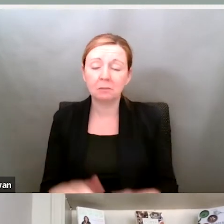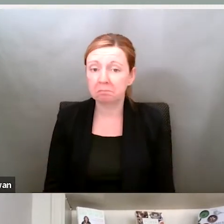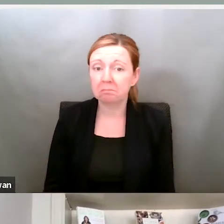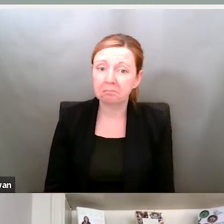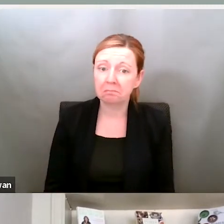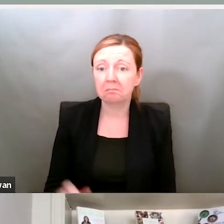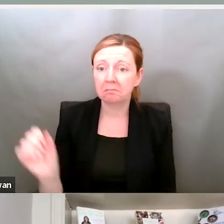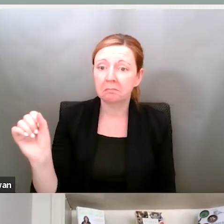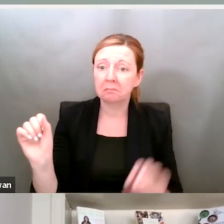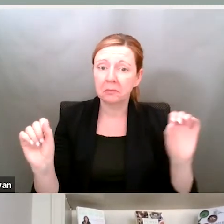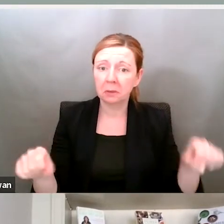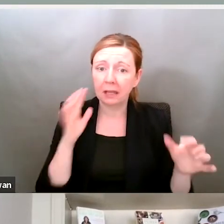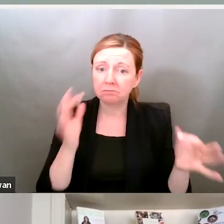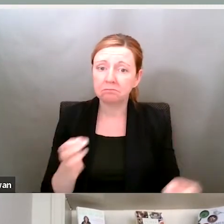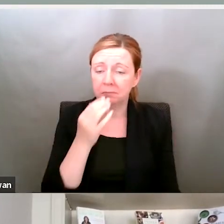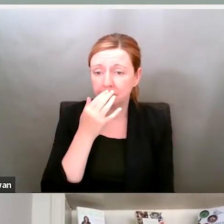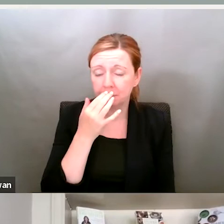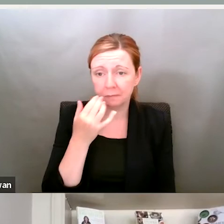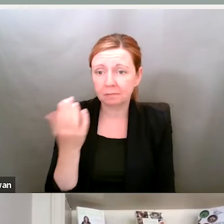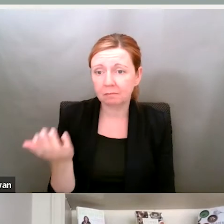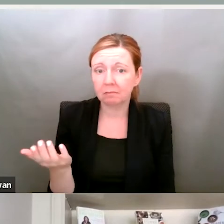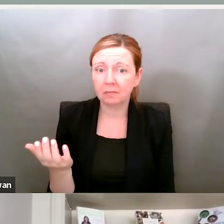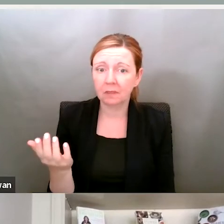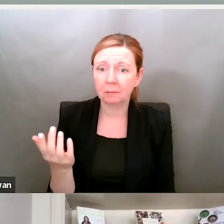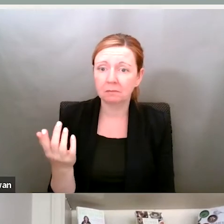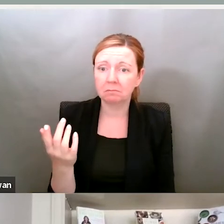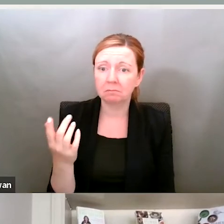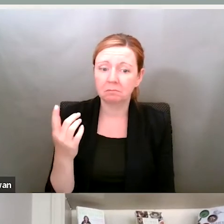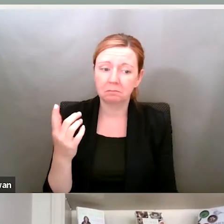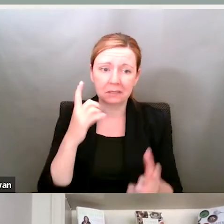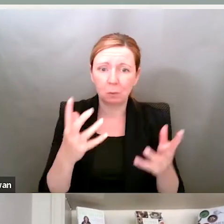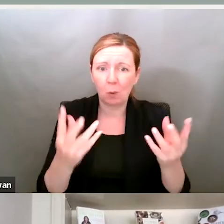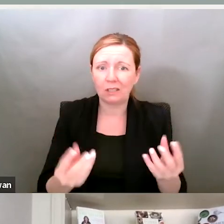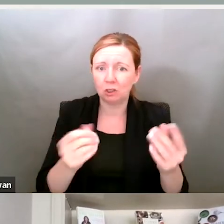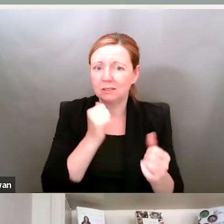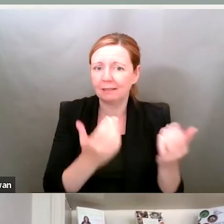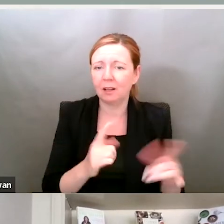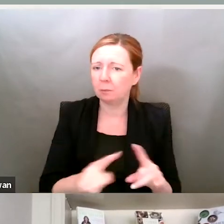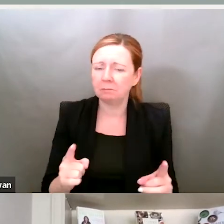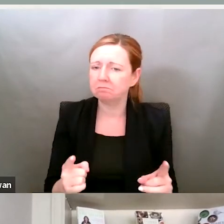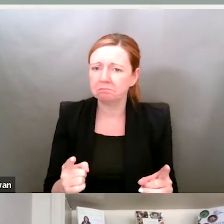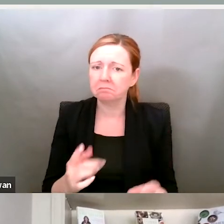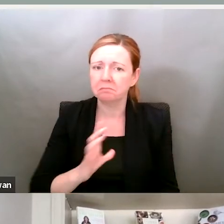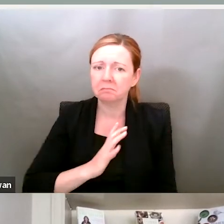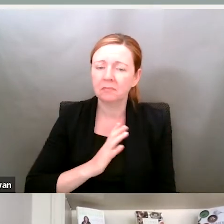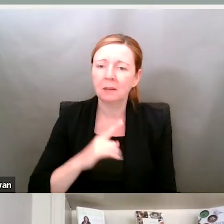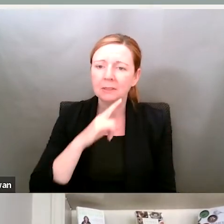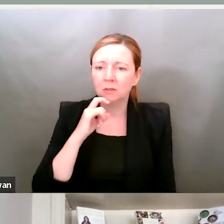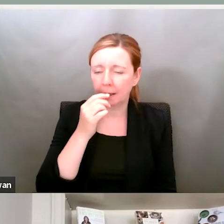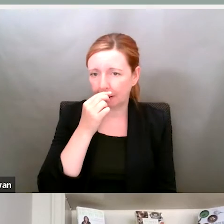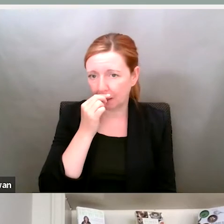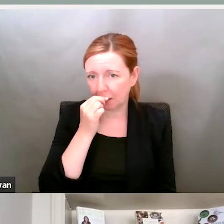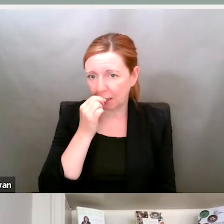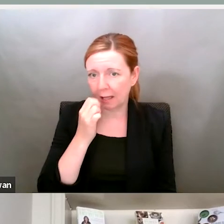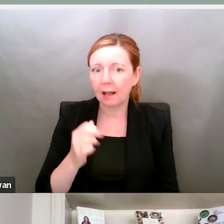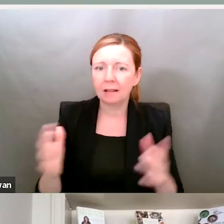you could. Definitely. Okay. So the moisture, is not in there, but it's good. And dried, a question I get a lot